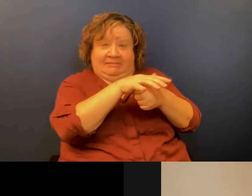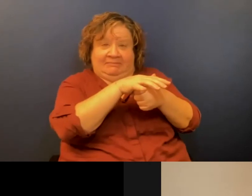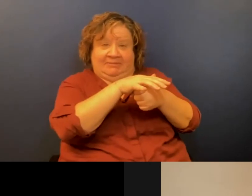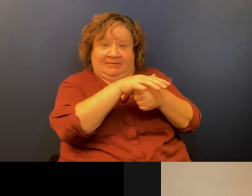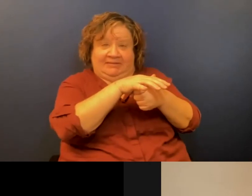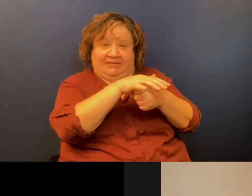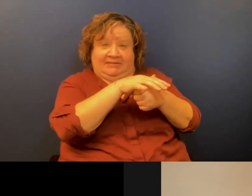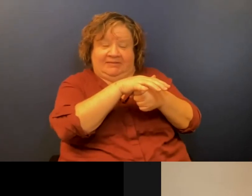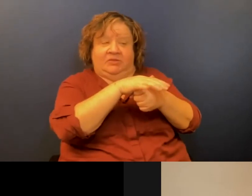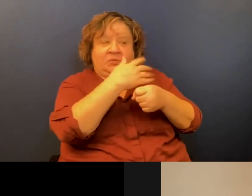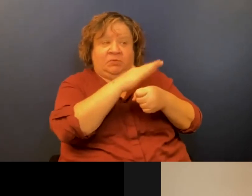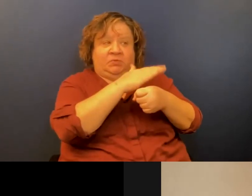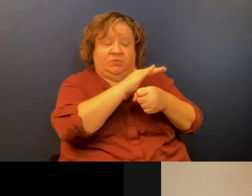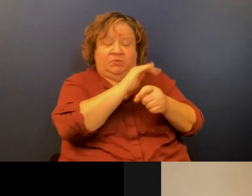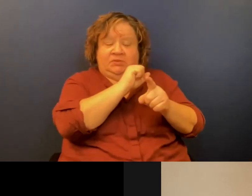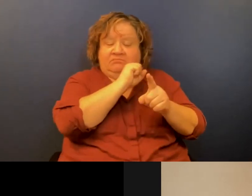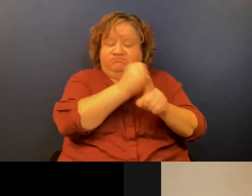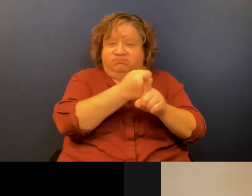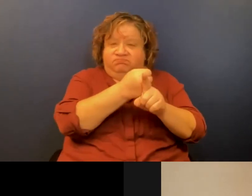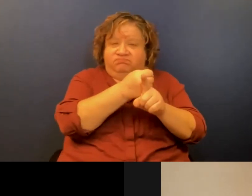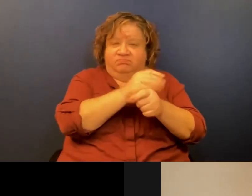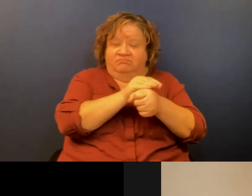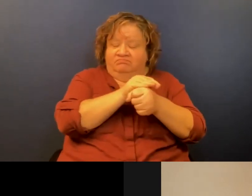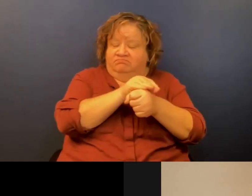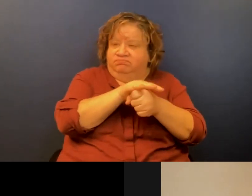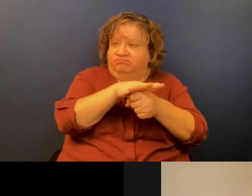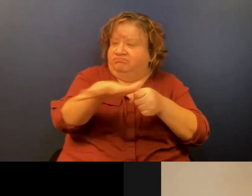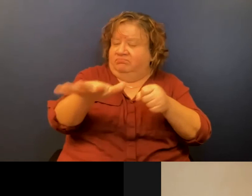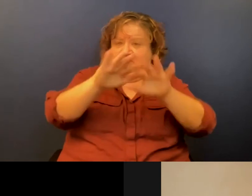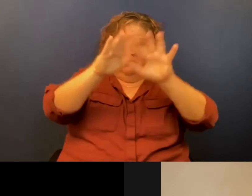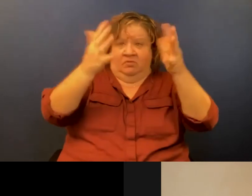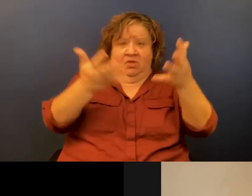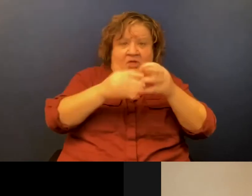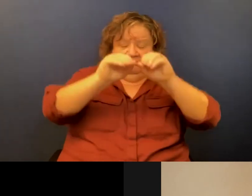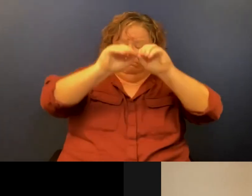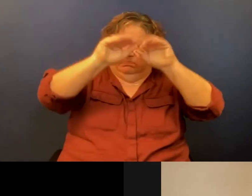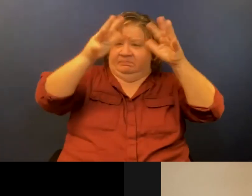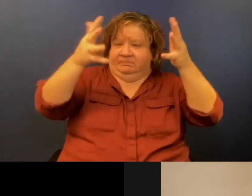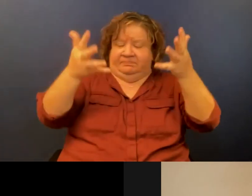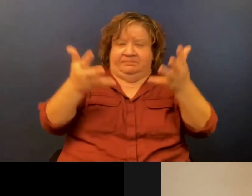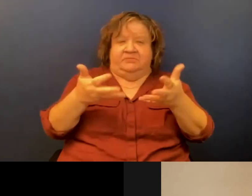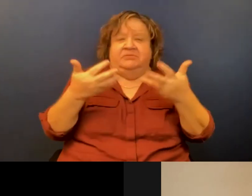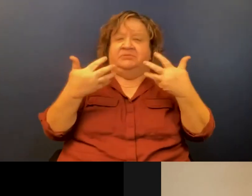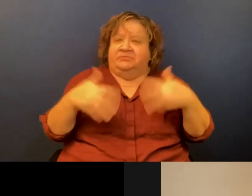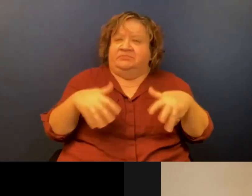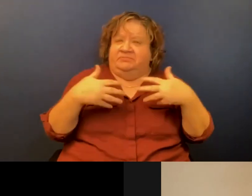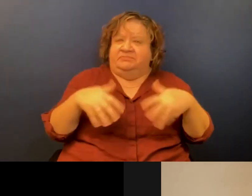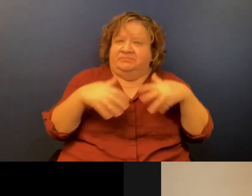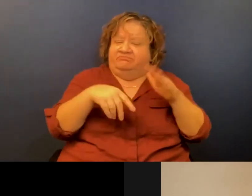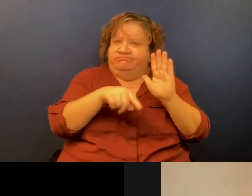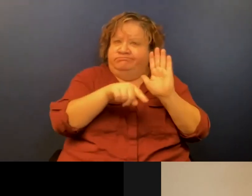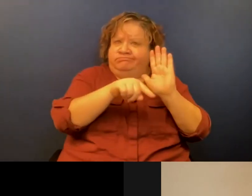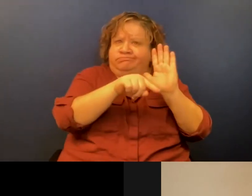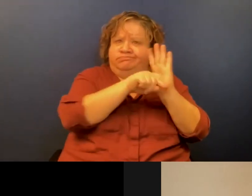globally speaking, but technology has managed to help